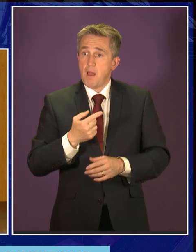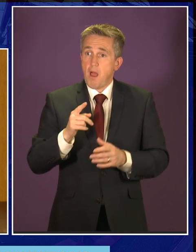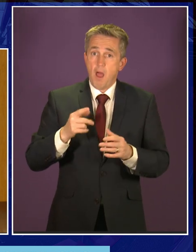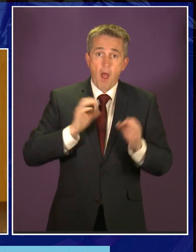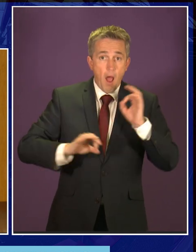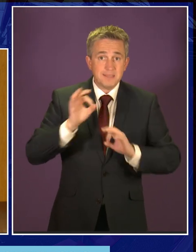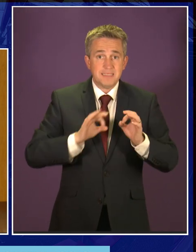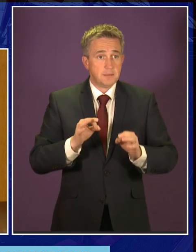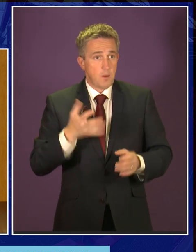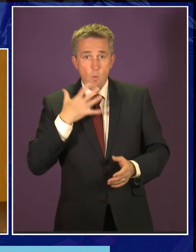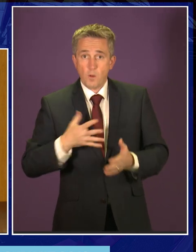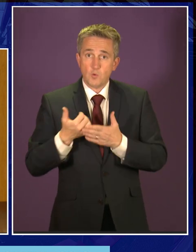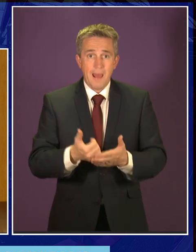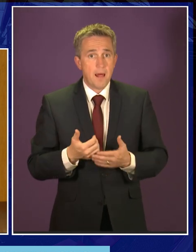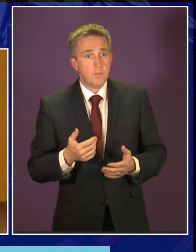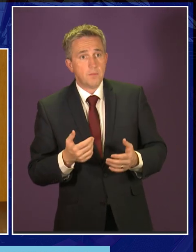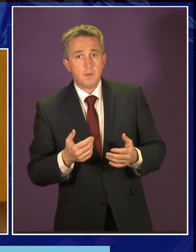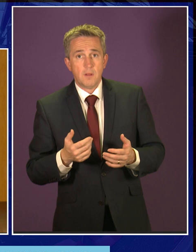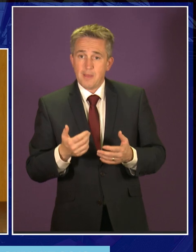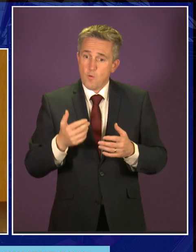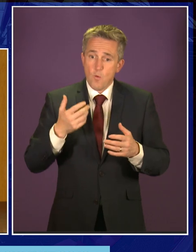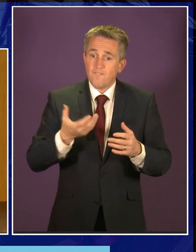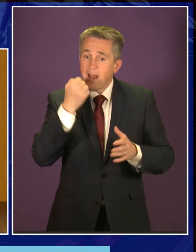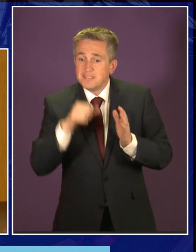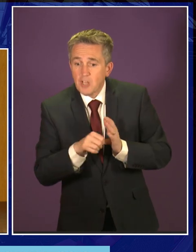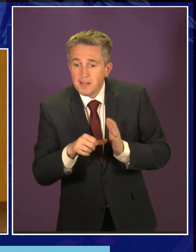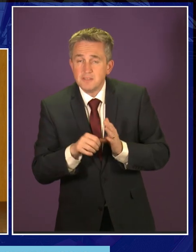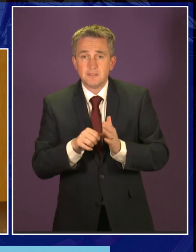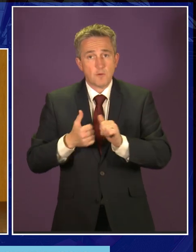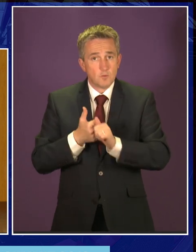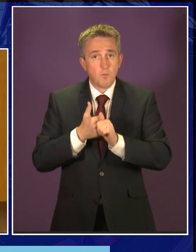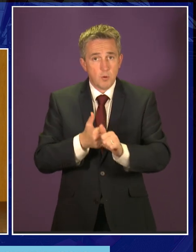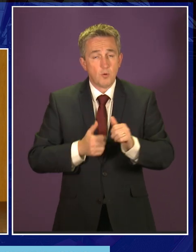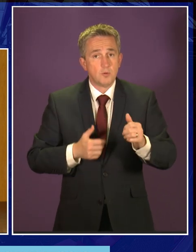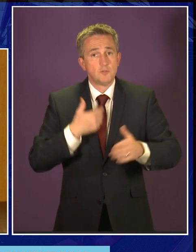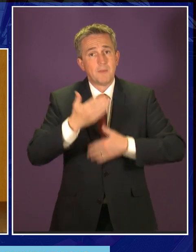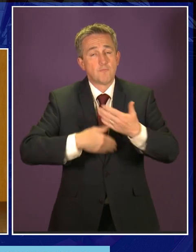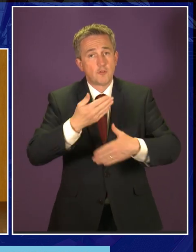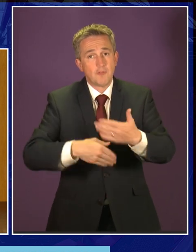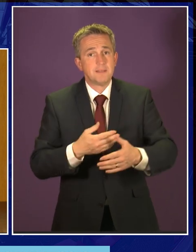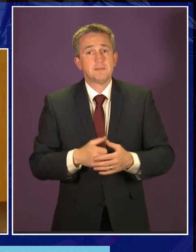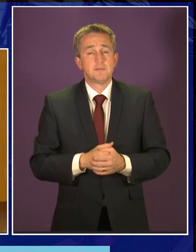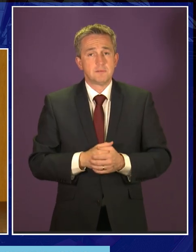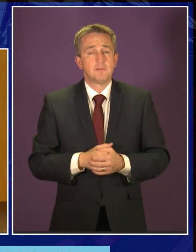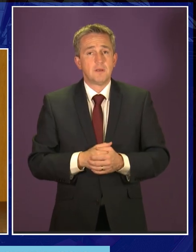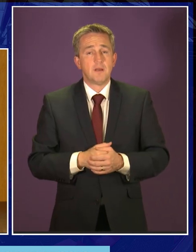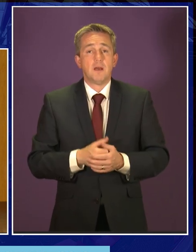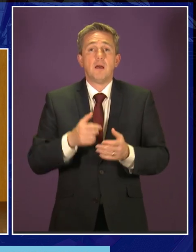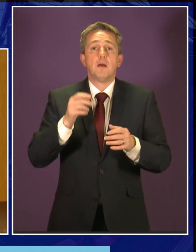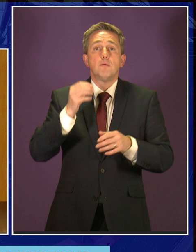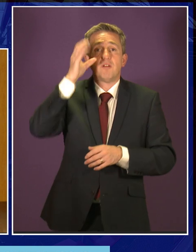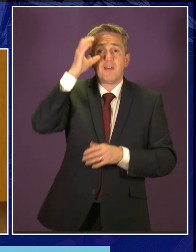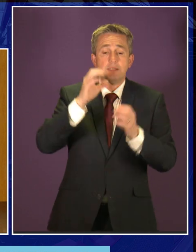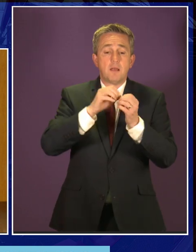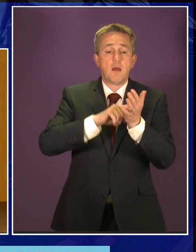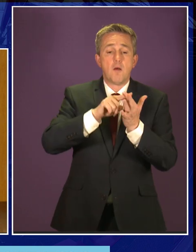will put their shoulders to the wheel against the hardest challenges and work with wider society. We can embrace the prescription of Professor